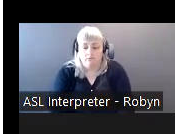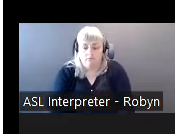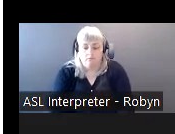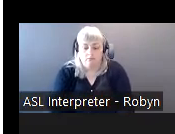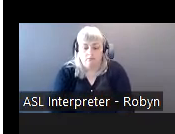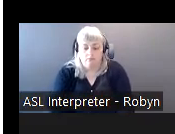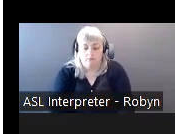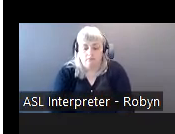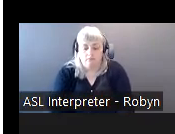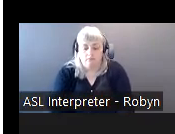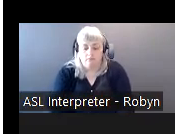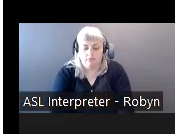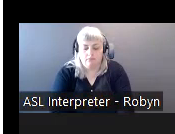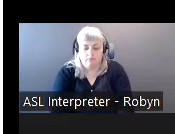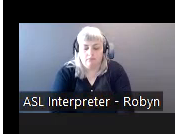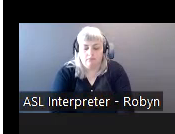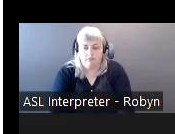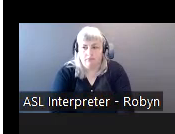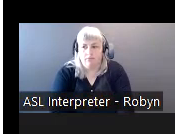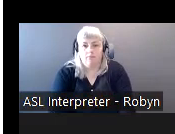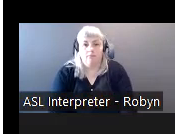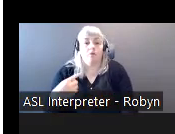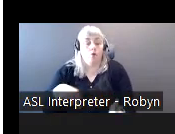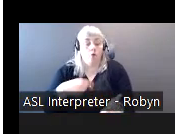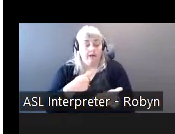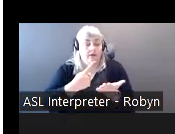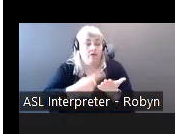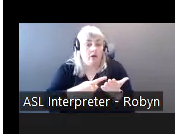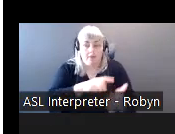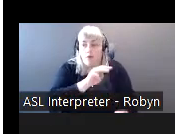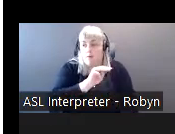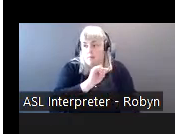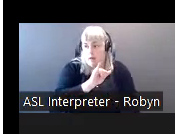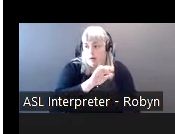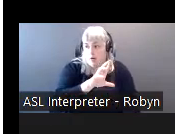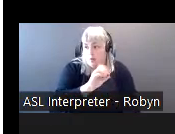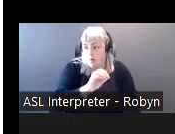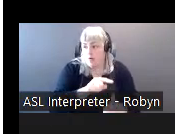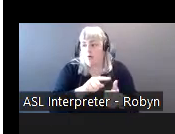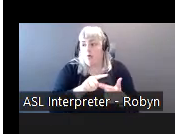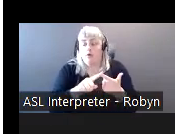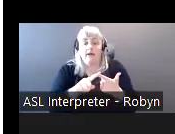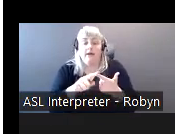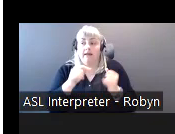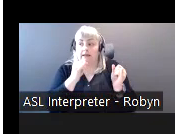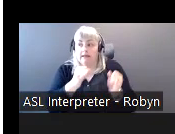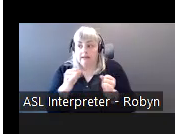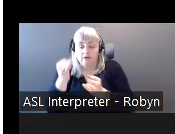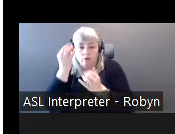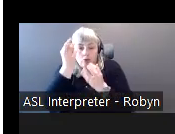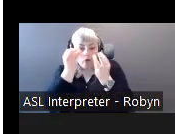So we've talked about micro, all of the kind of individual